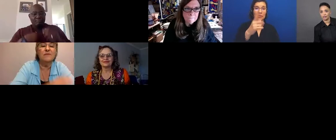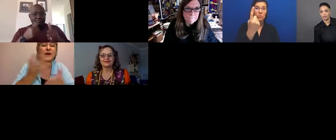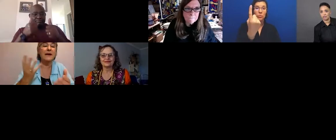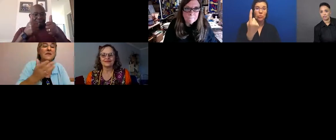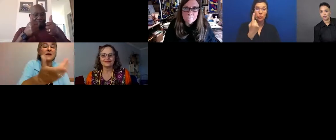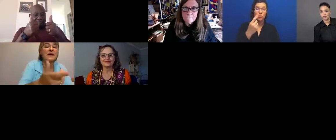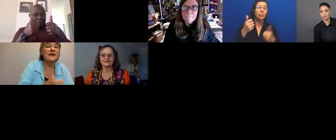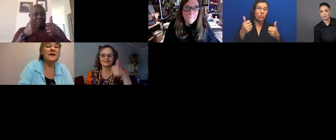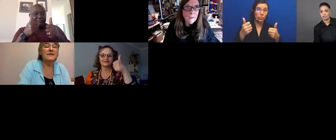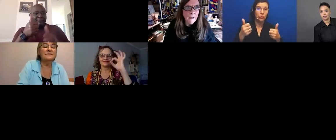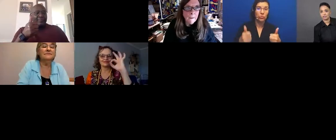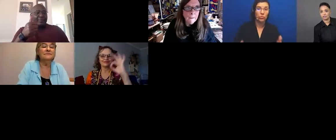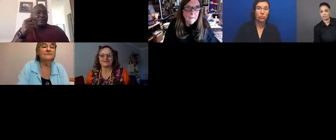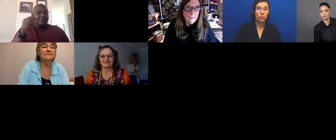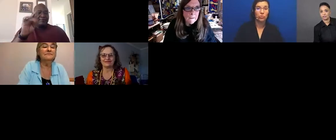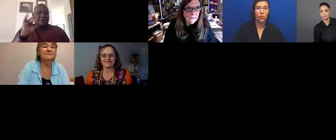Okay.